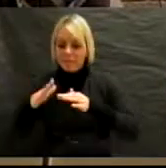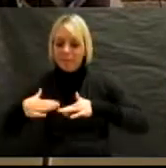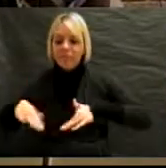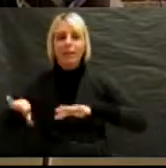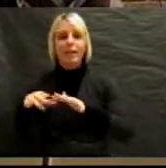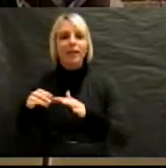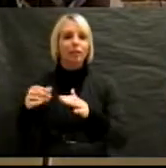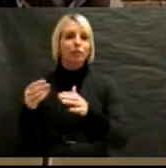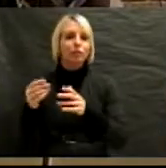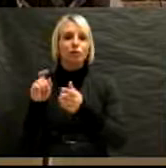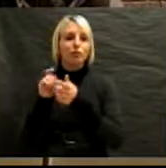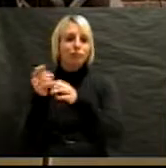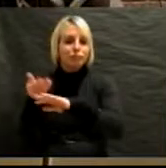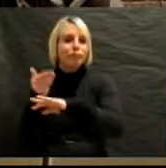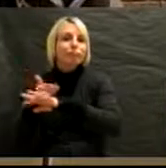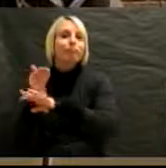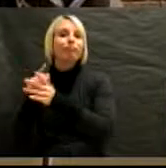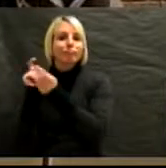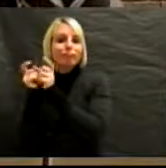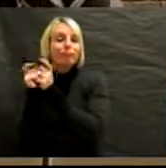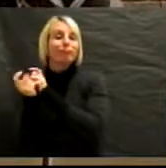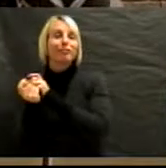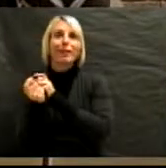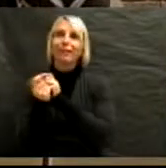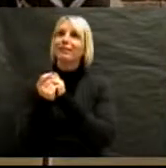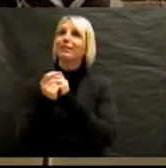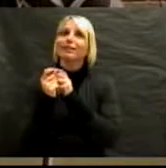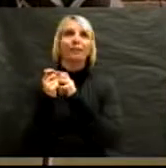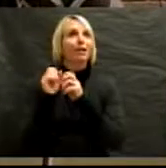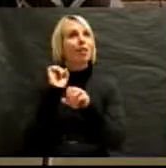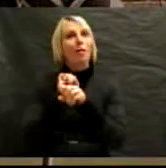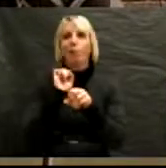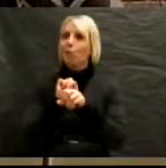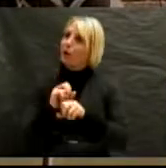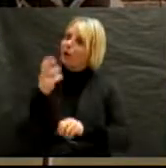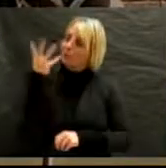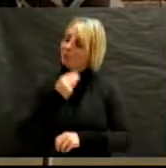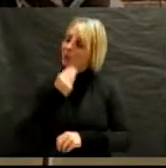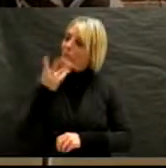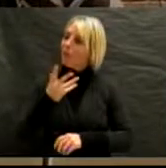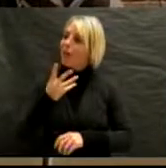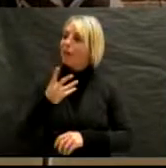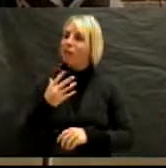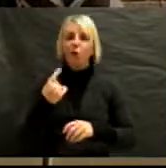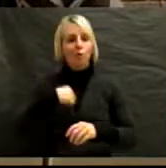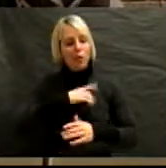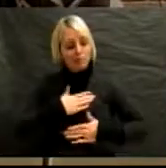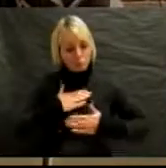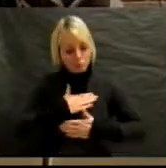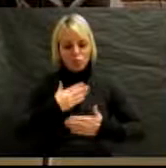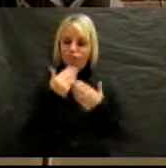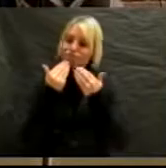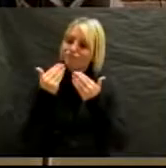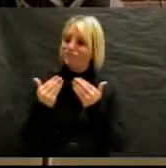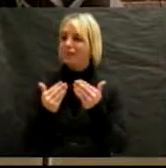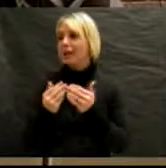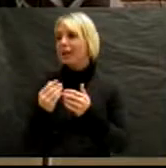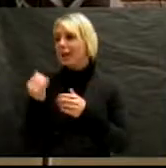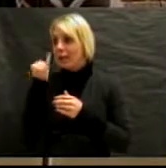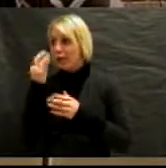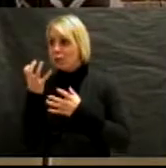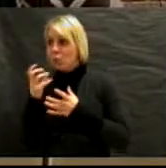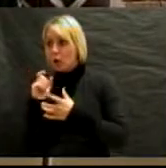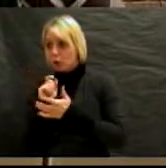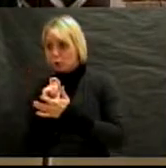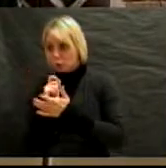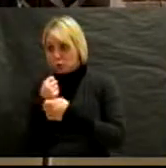as well. Yeah, from the Booster Club. And also, if you want to make a note for me, Kathy, we'll send maybe a quick photo to all the board members so they can take a That would look be- at it, and we'll Yeah.